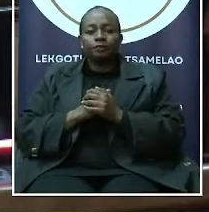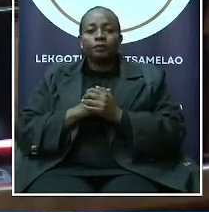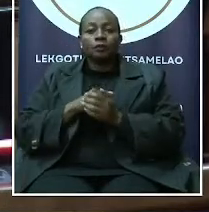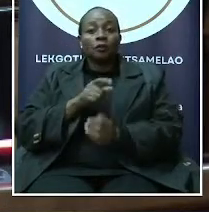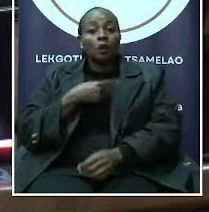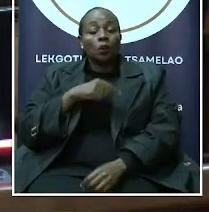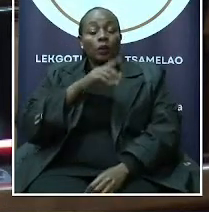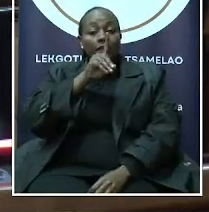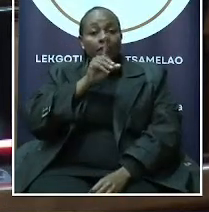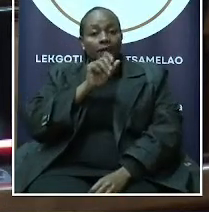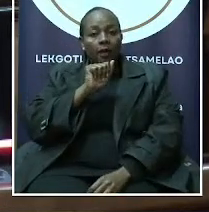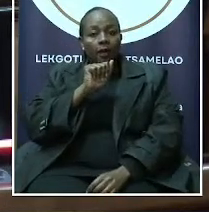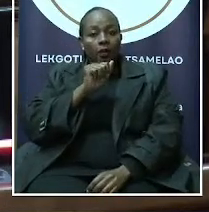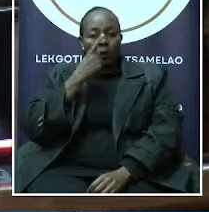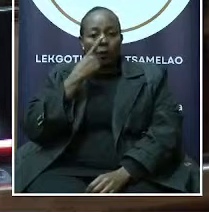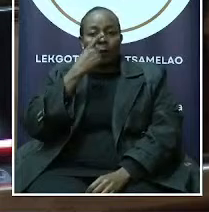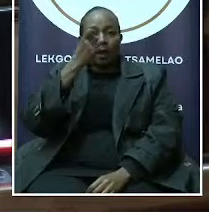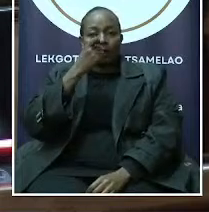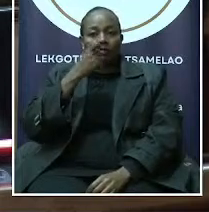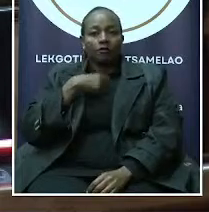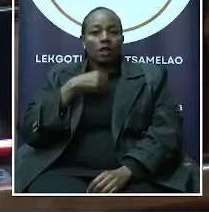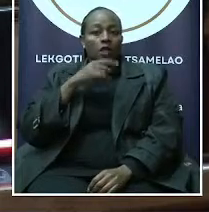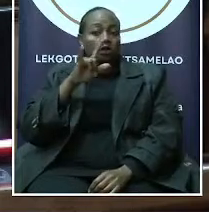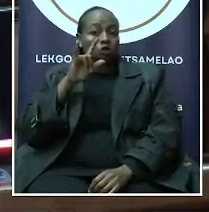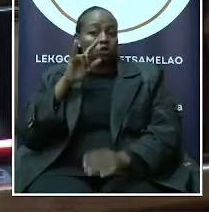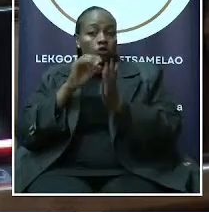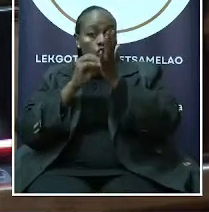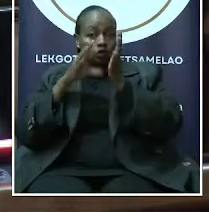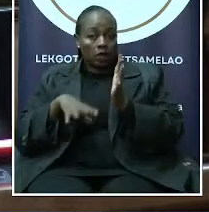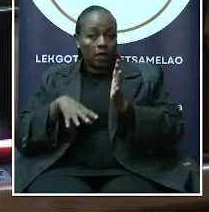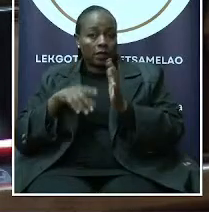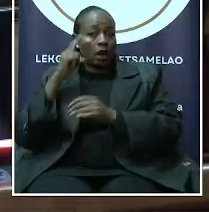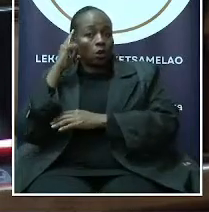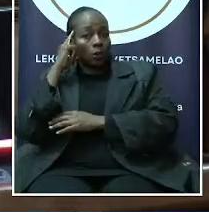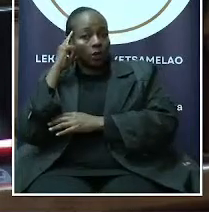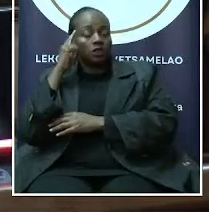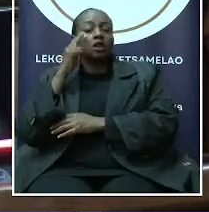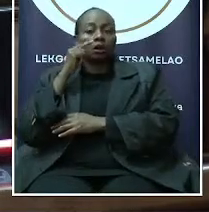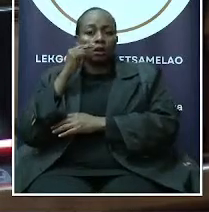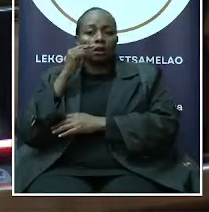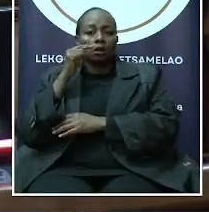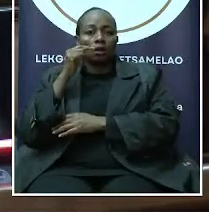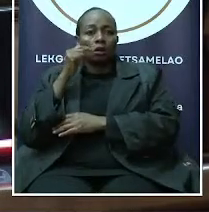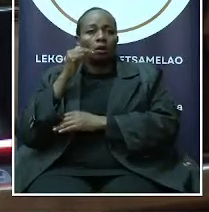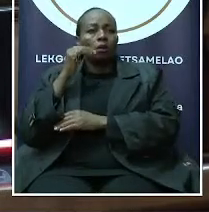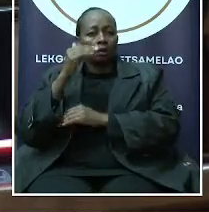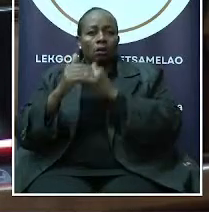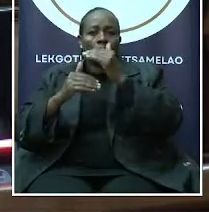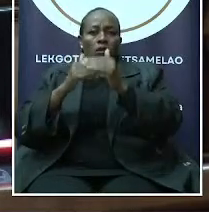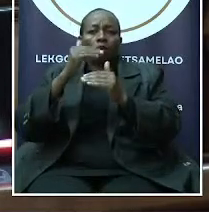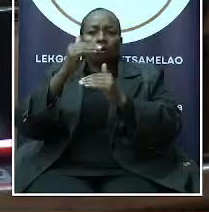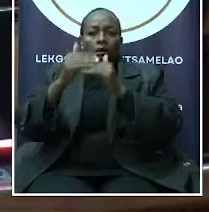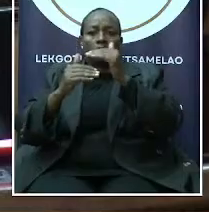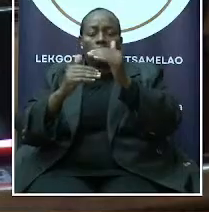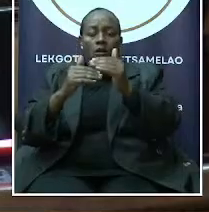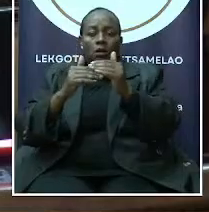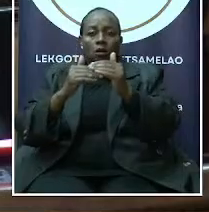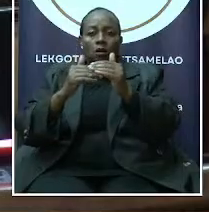we believe that purpose-built student accommodation provides a long-term, scalable, and